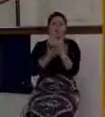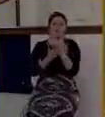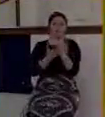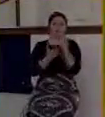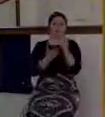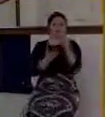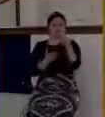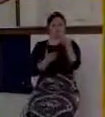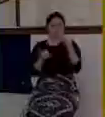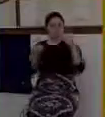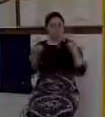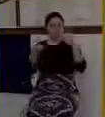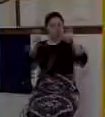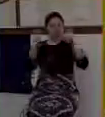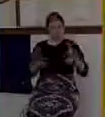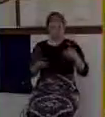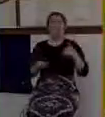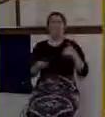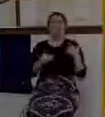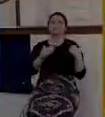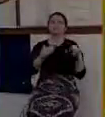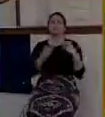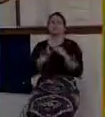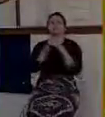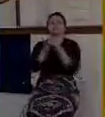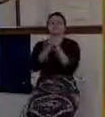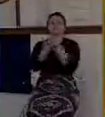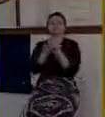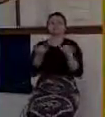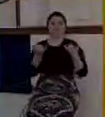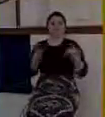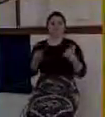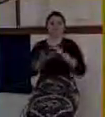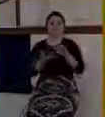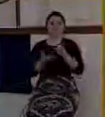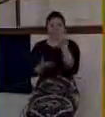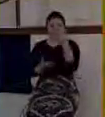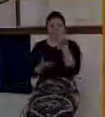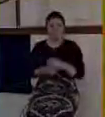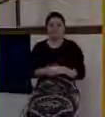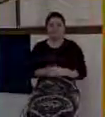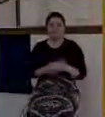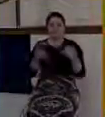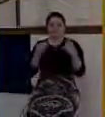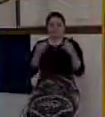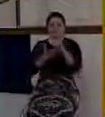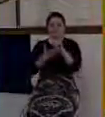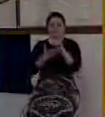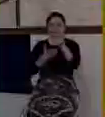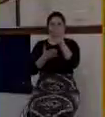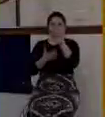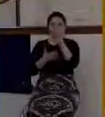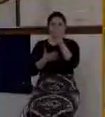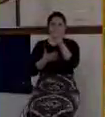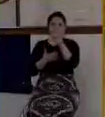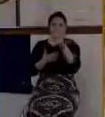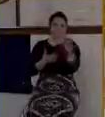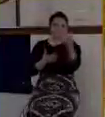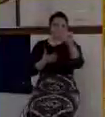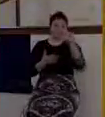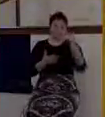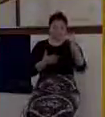Sunday mornings, and we're in chapter 12. And this morning, we're going to be looking at verses 18 down to verse